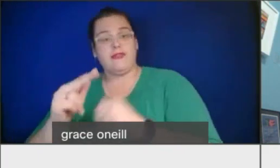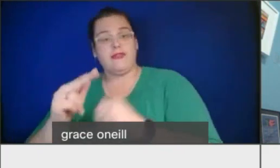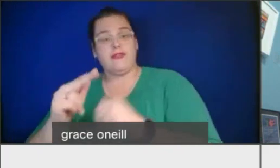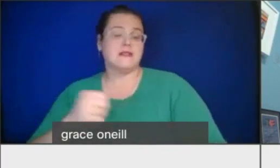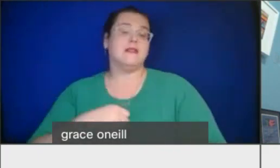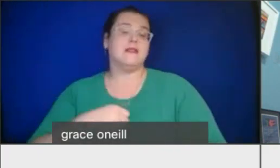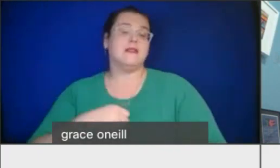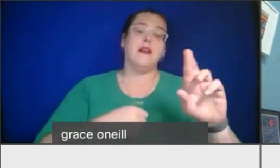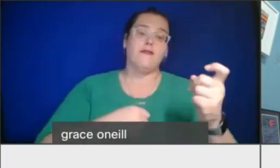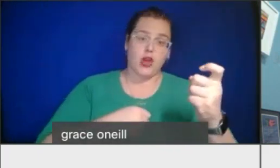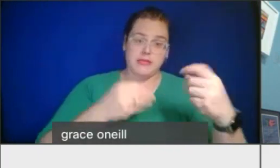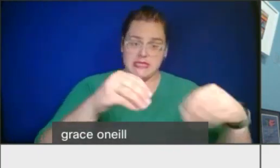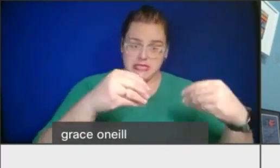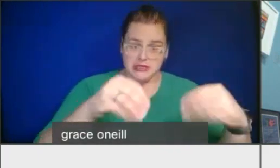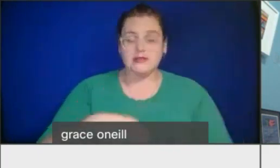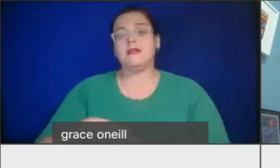farmers markets,